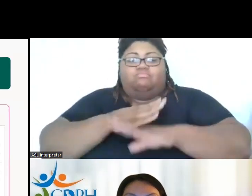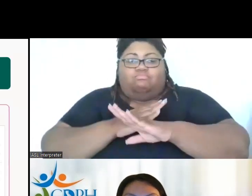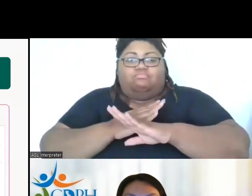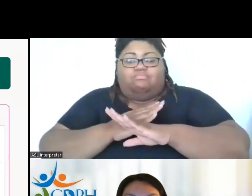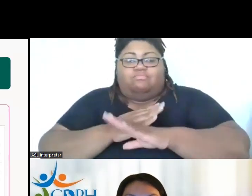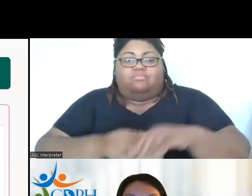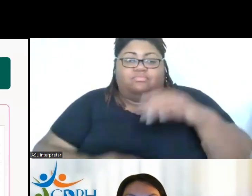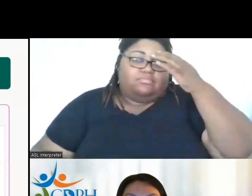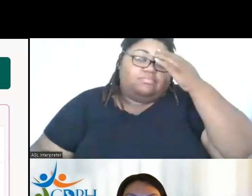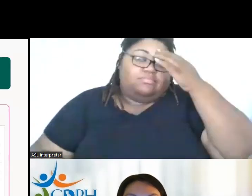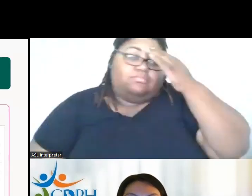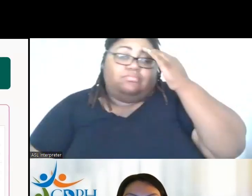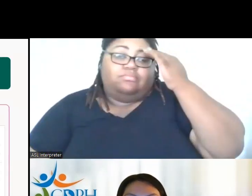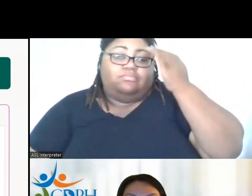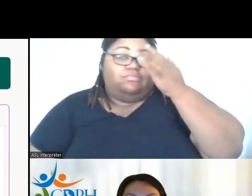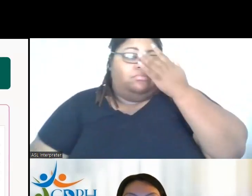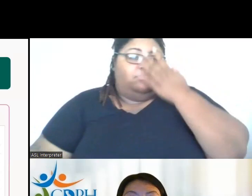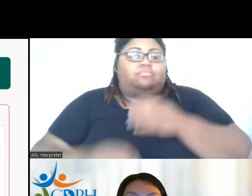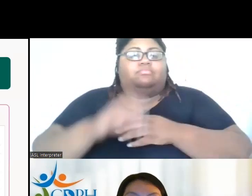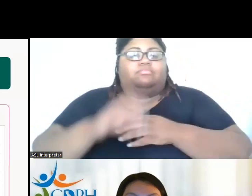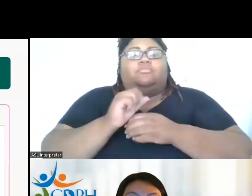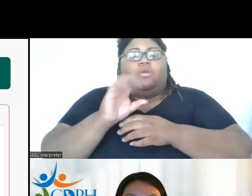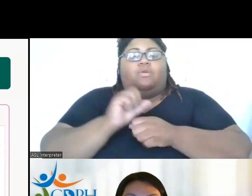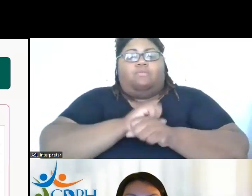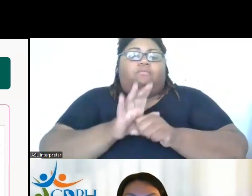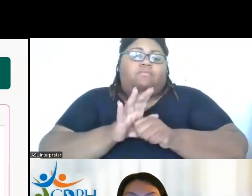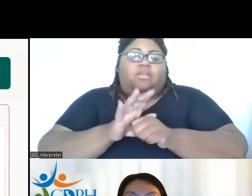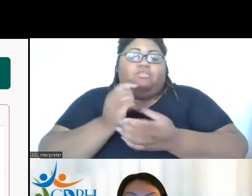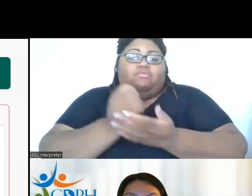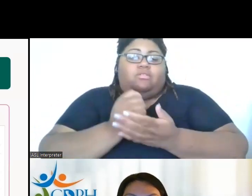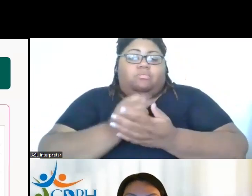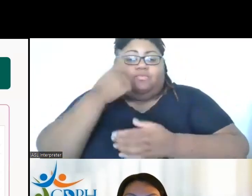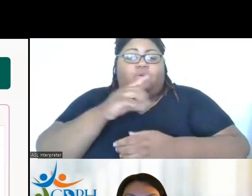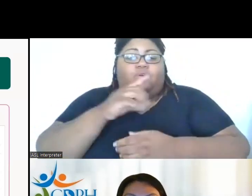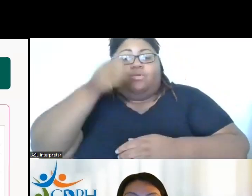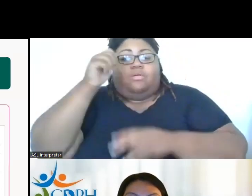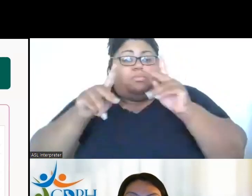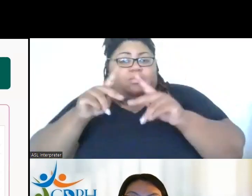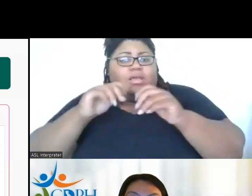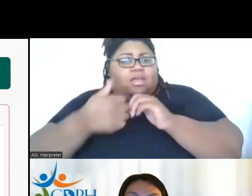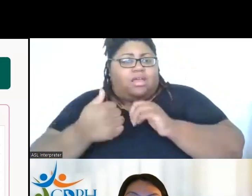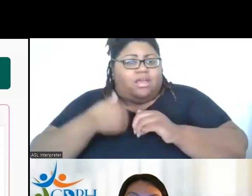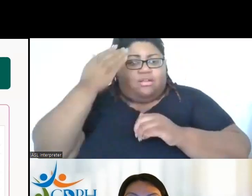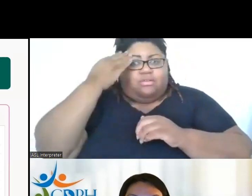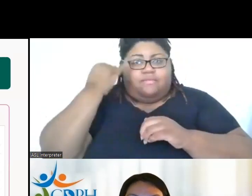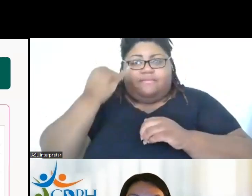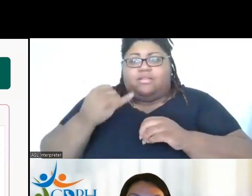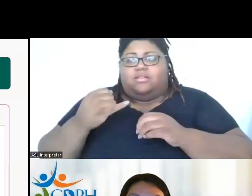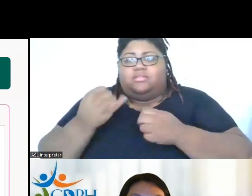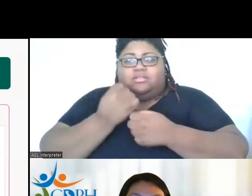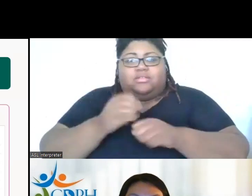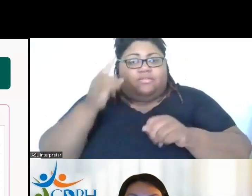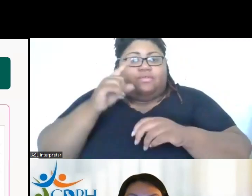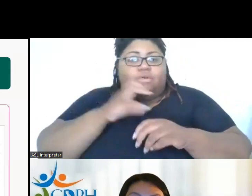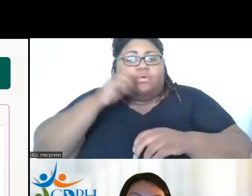So COVID-19 treatments in older adults, we hear some concern of, well, how do I know it's safe in older adults? The original study